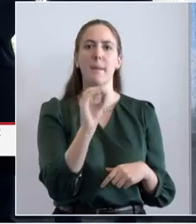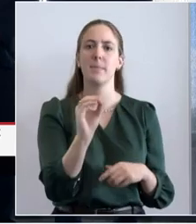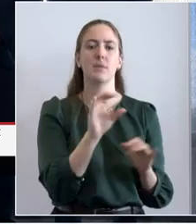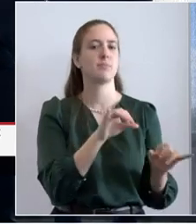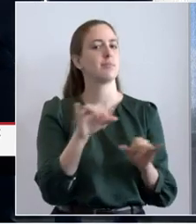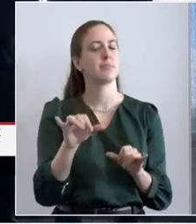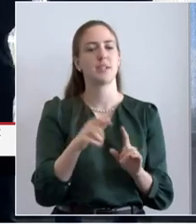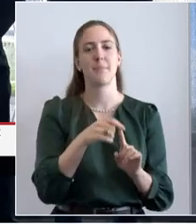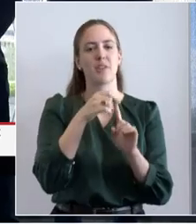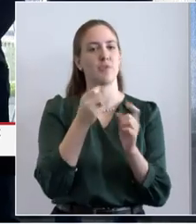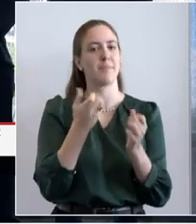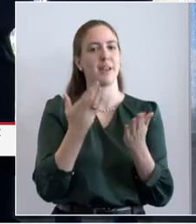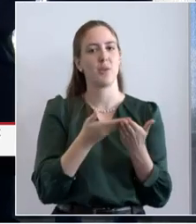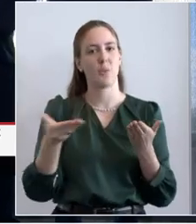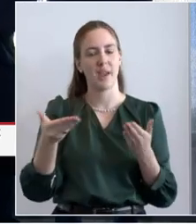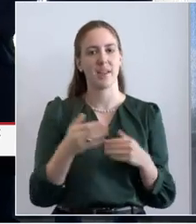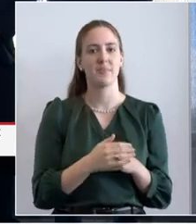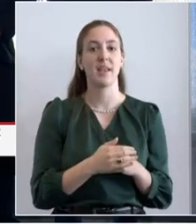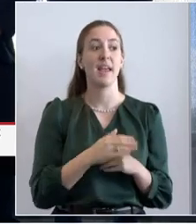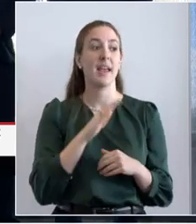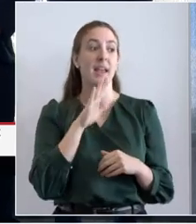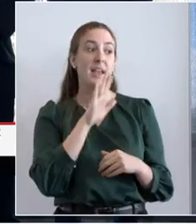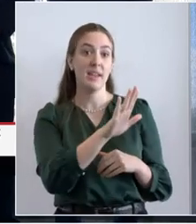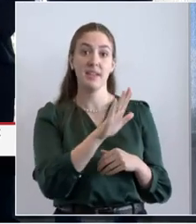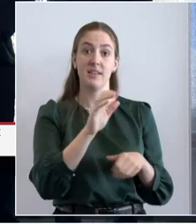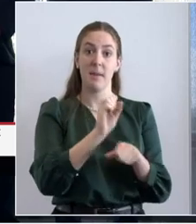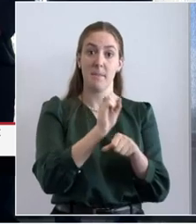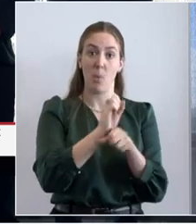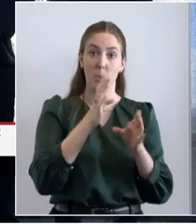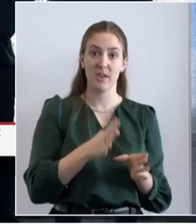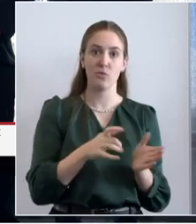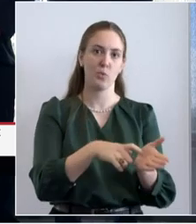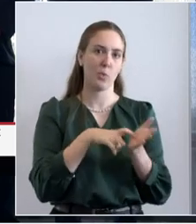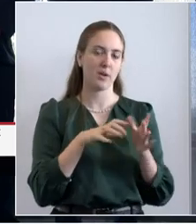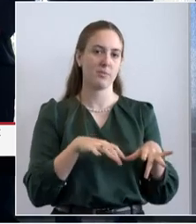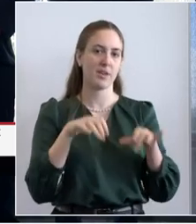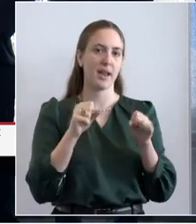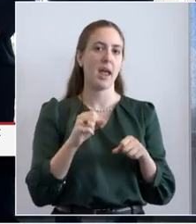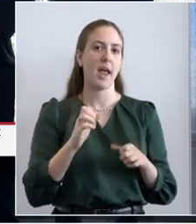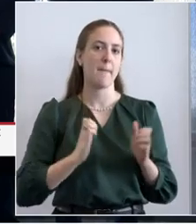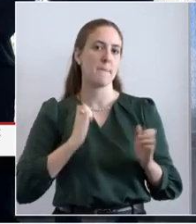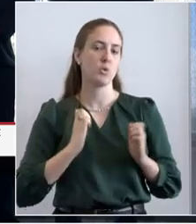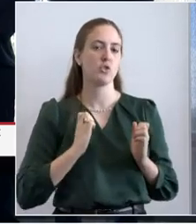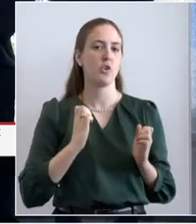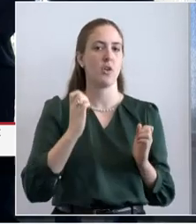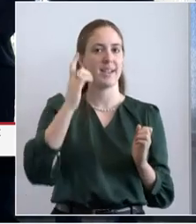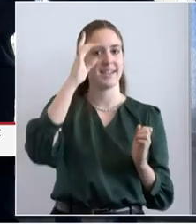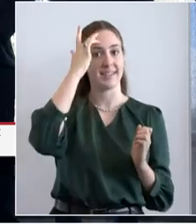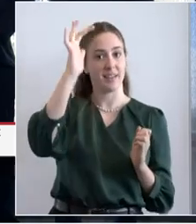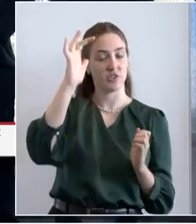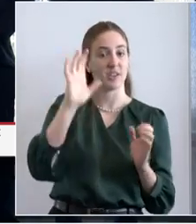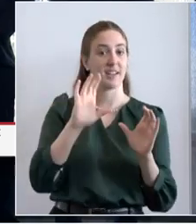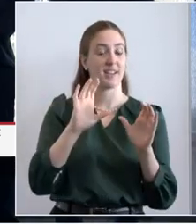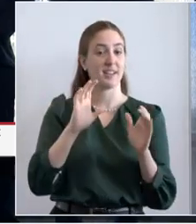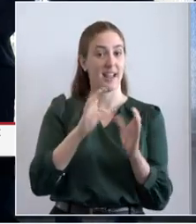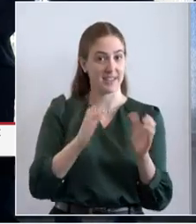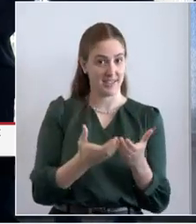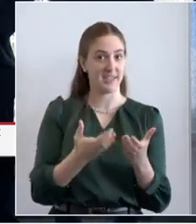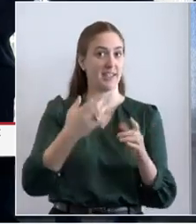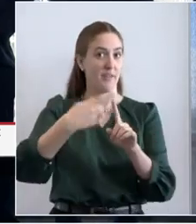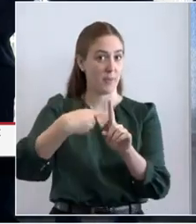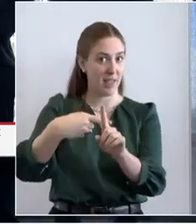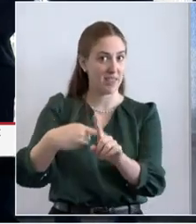ways. His employees take emotional intelligence classes once a month. He focuses on their future career